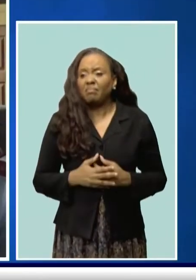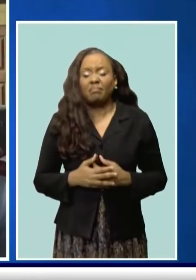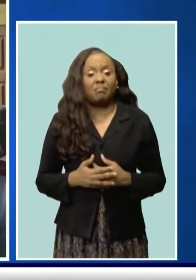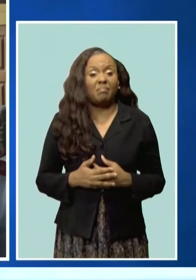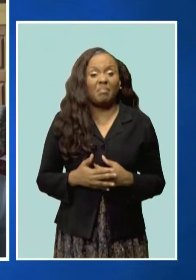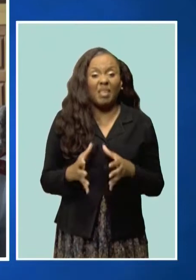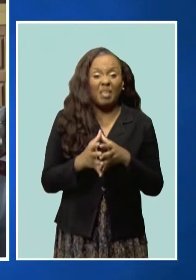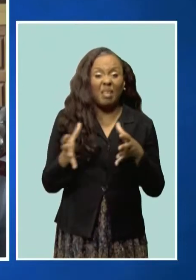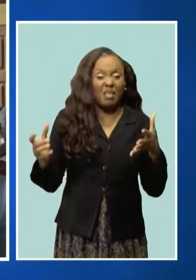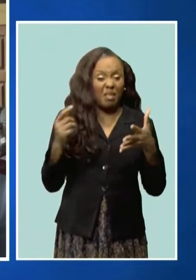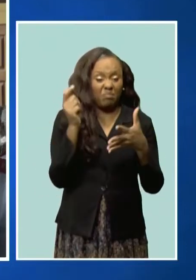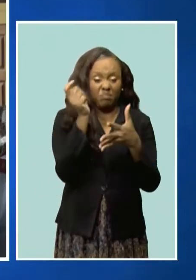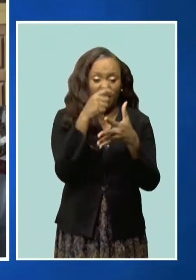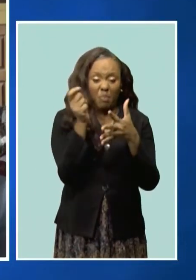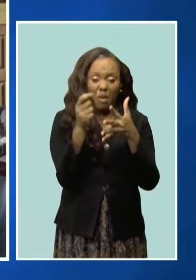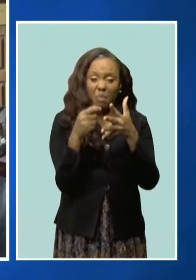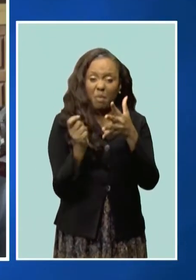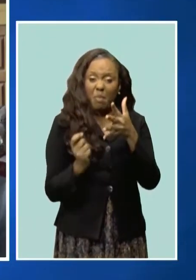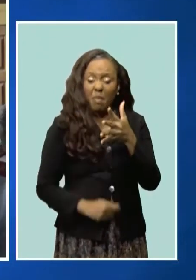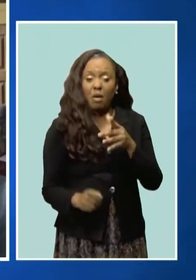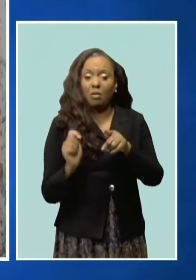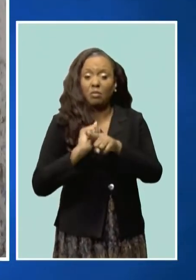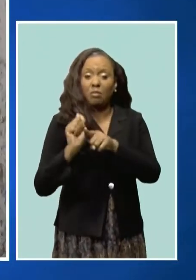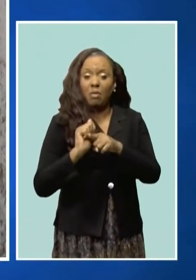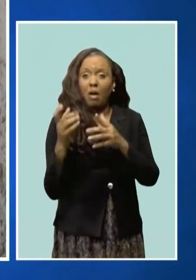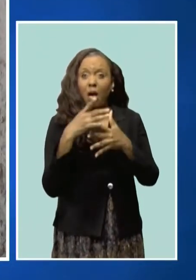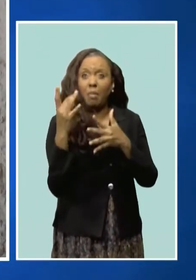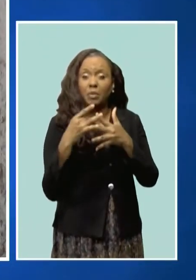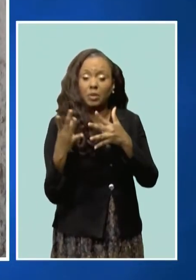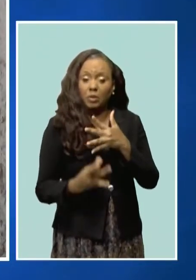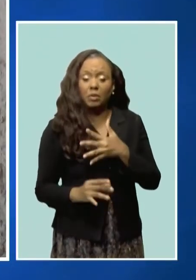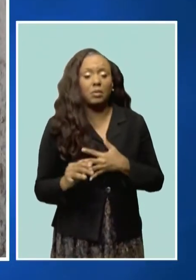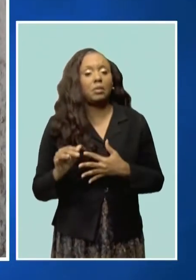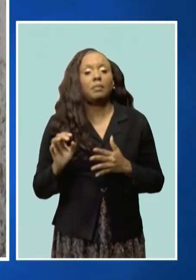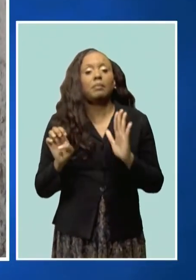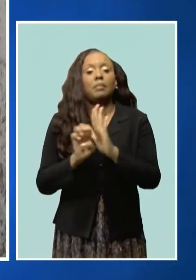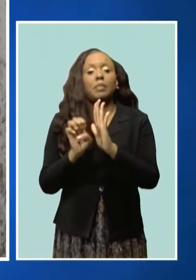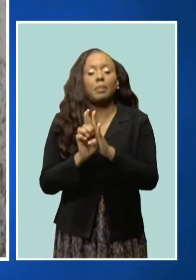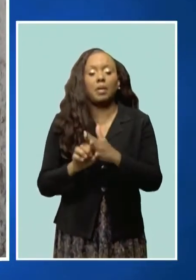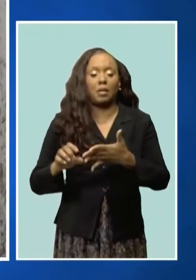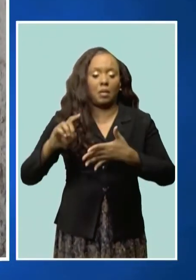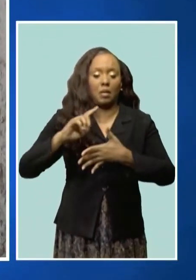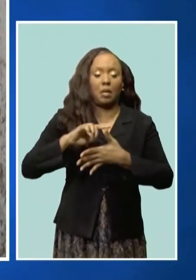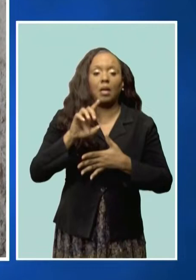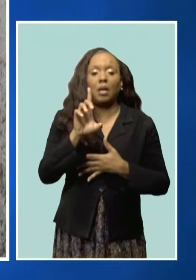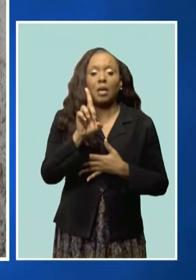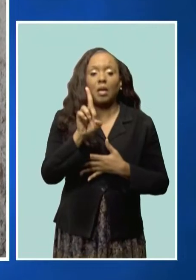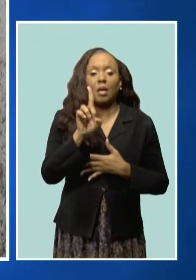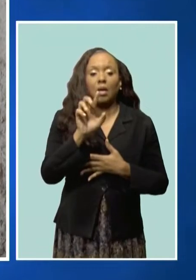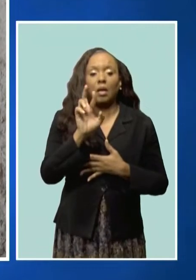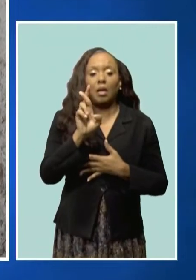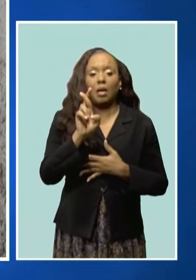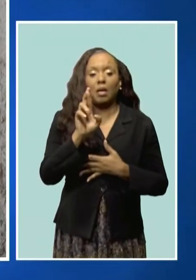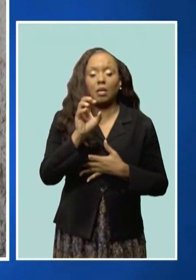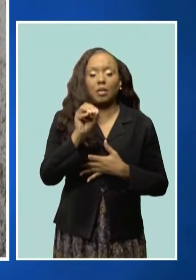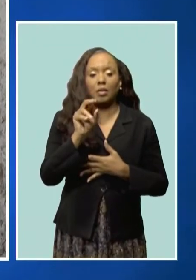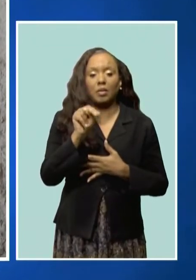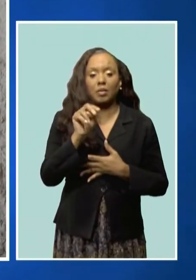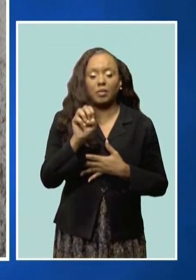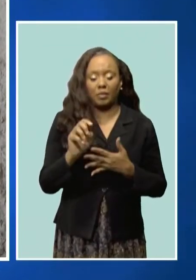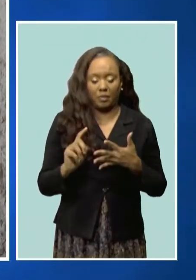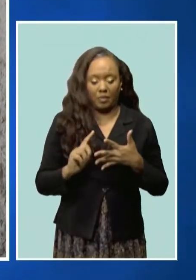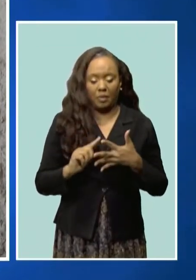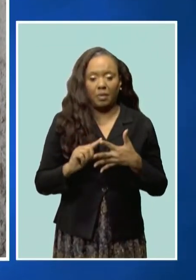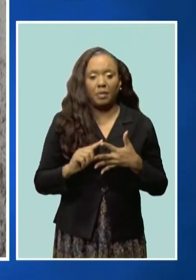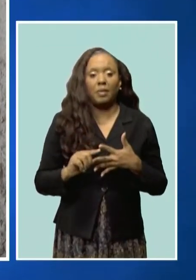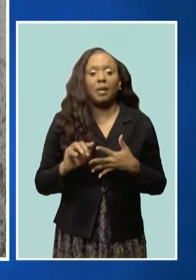Fire Service. As I said, the drone technology is there. The IT is there. All of the skill